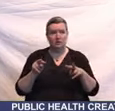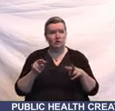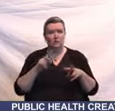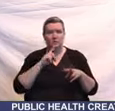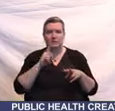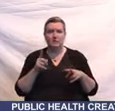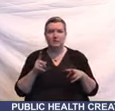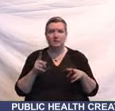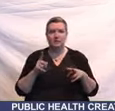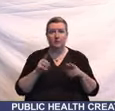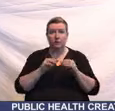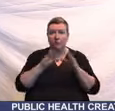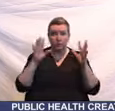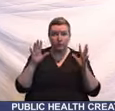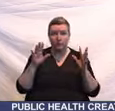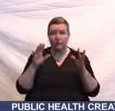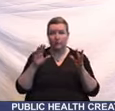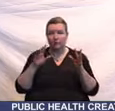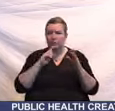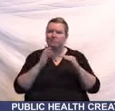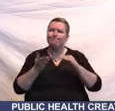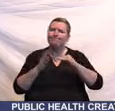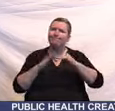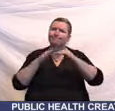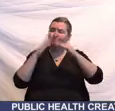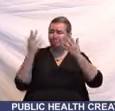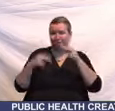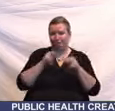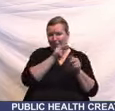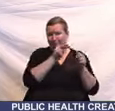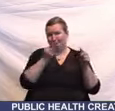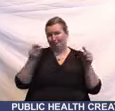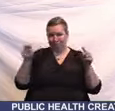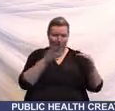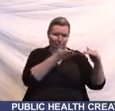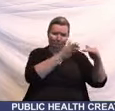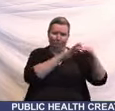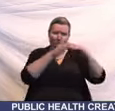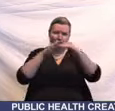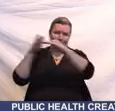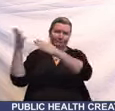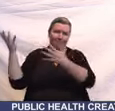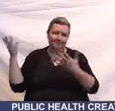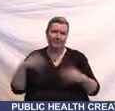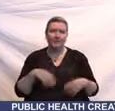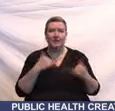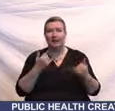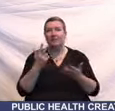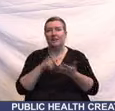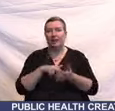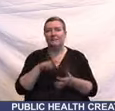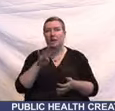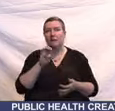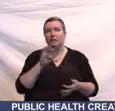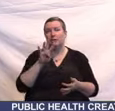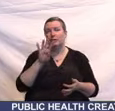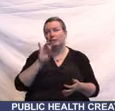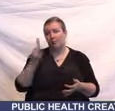interpretation. They're going up and they're staying there. Today, we, as you can see, have 3,481 new